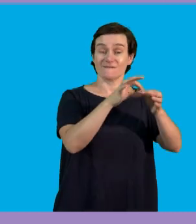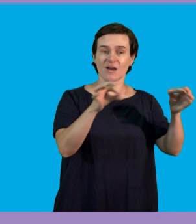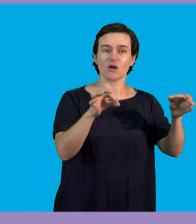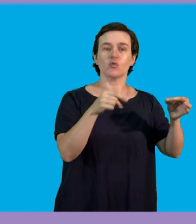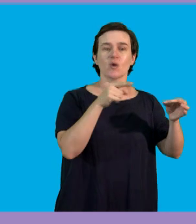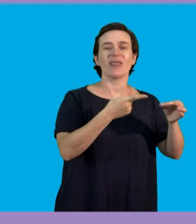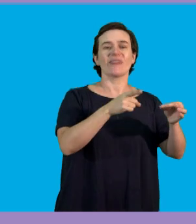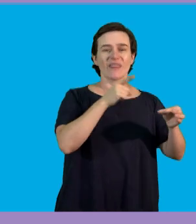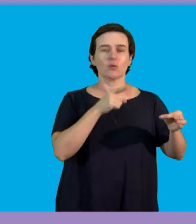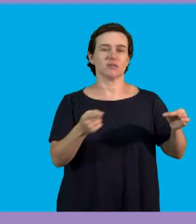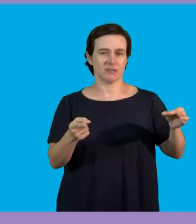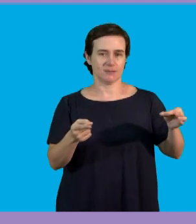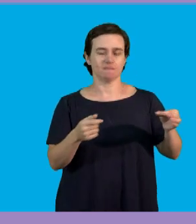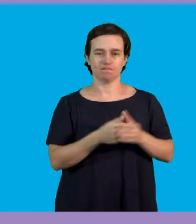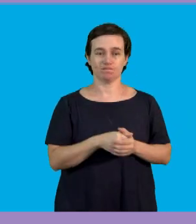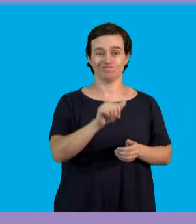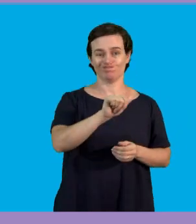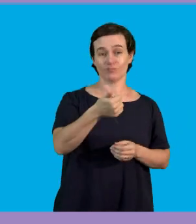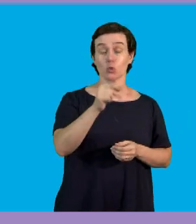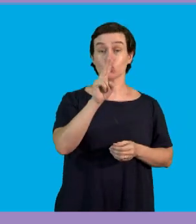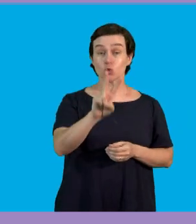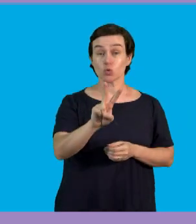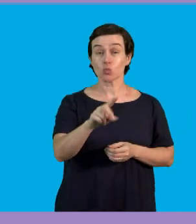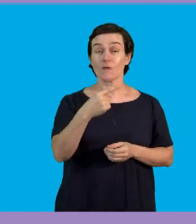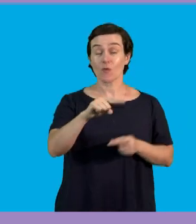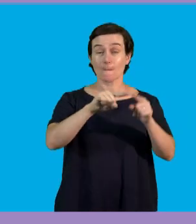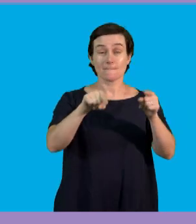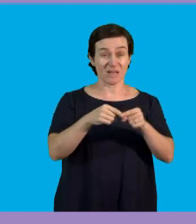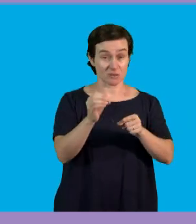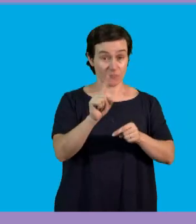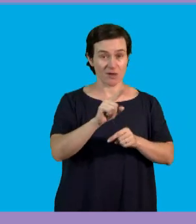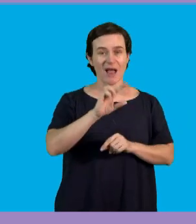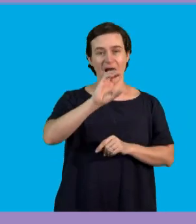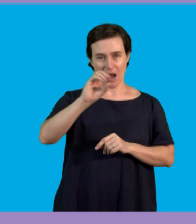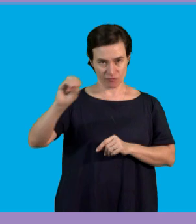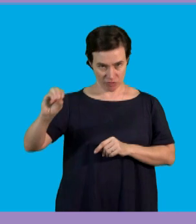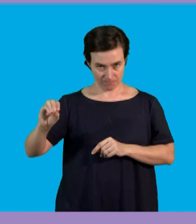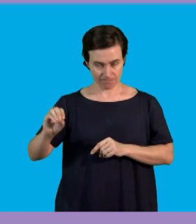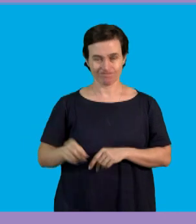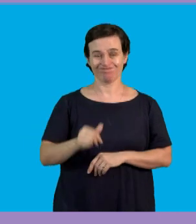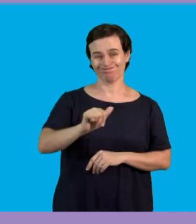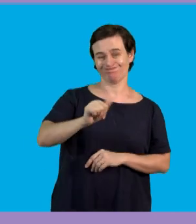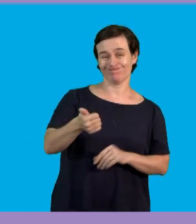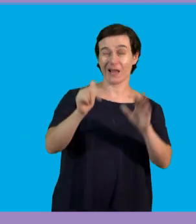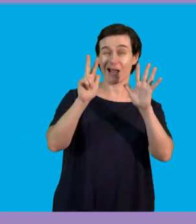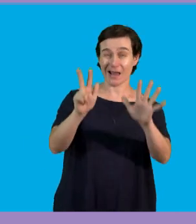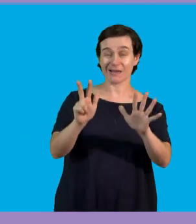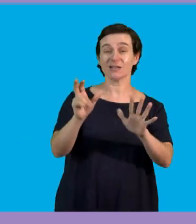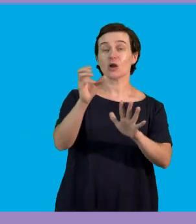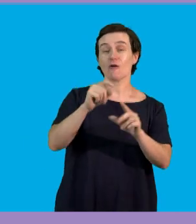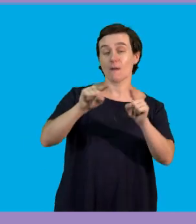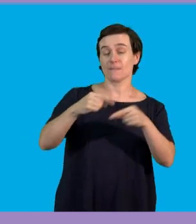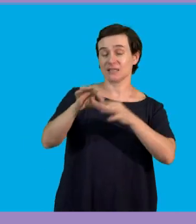the thousands. The 2 is in the place value of the hundreds. The 8 is in the place value of the